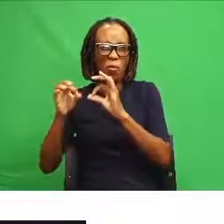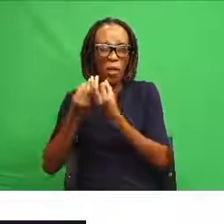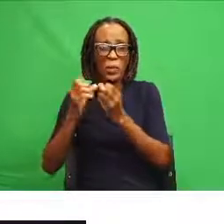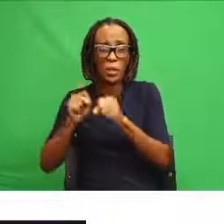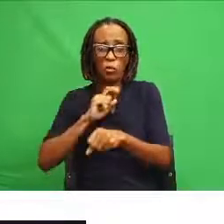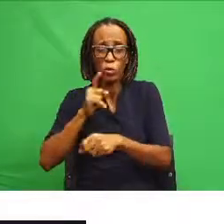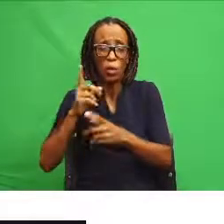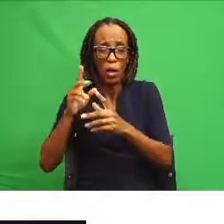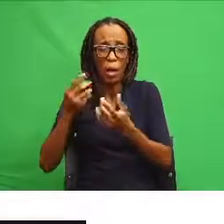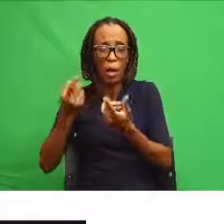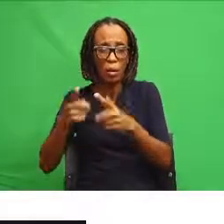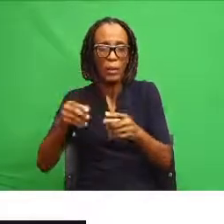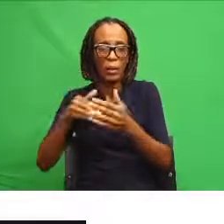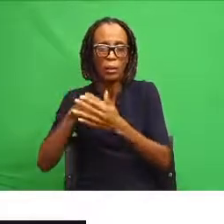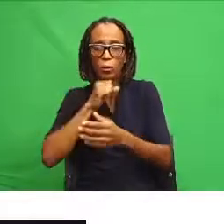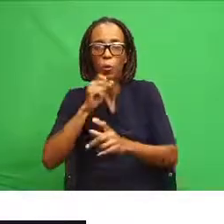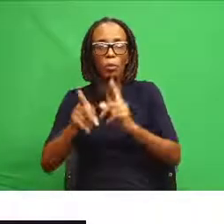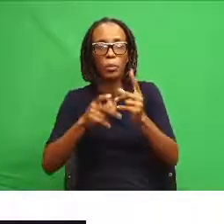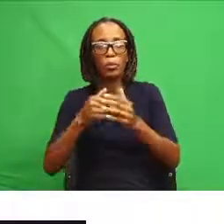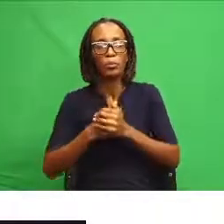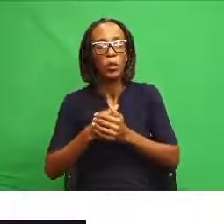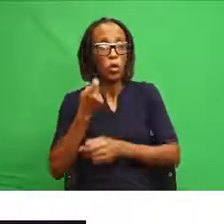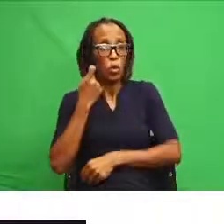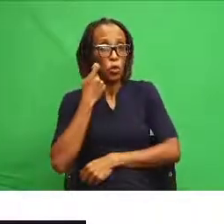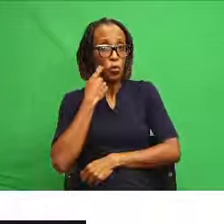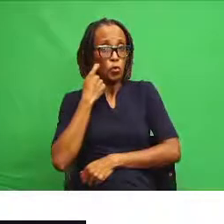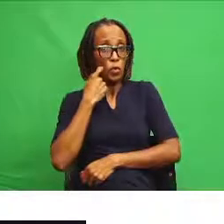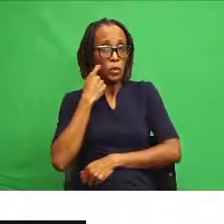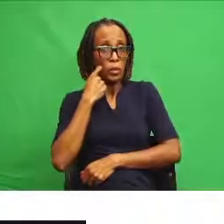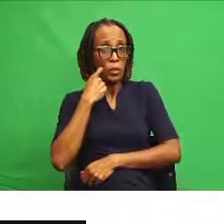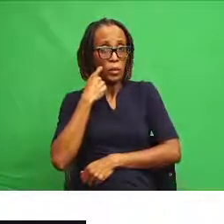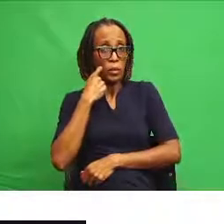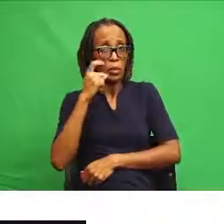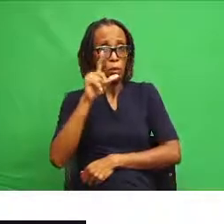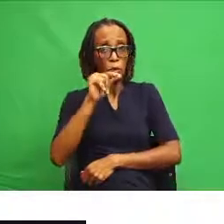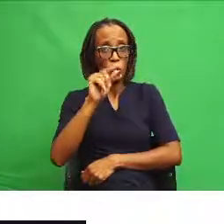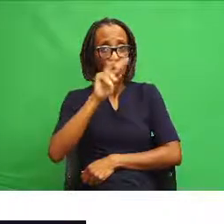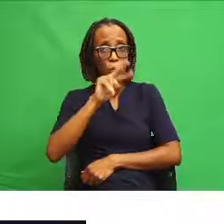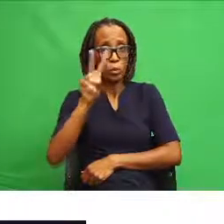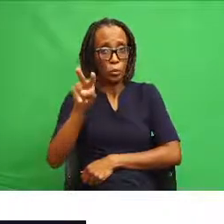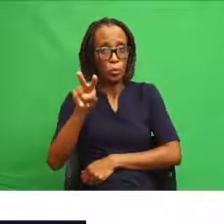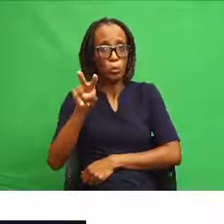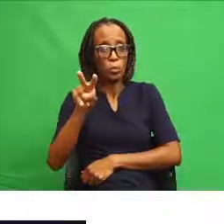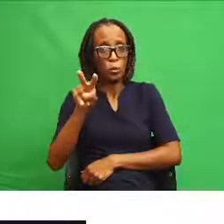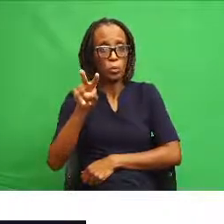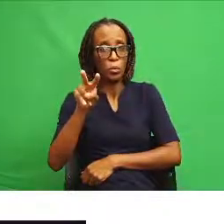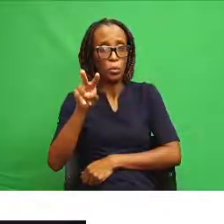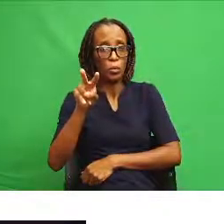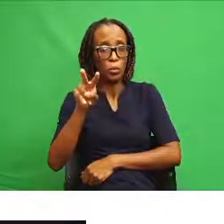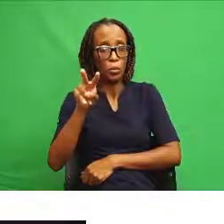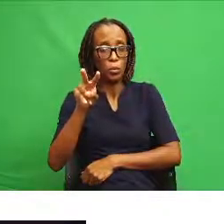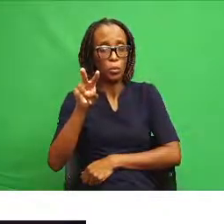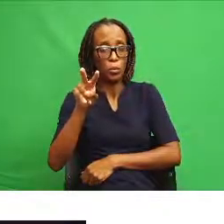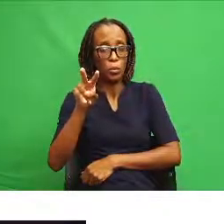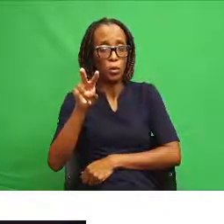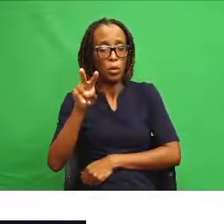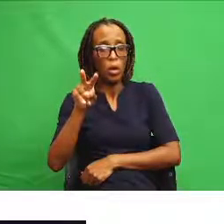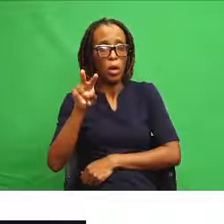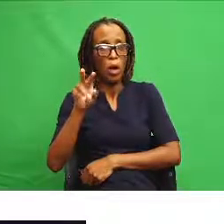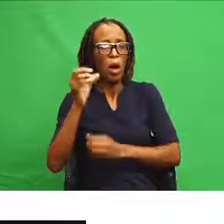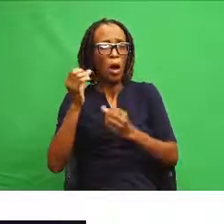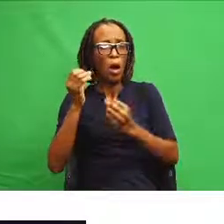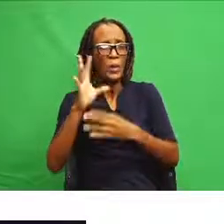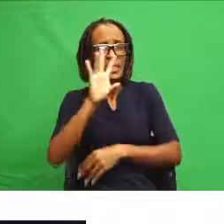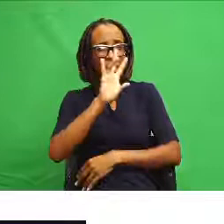locally. In fiscal year 2022, the Ministry's Division of Aging recorded a total of